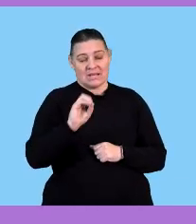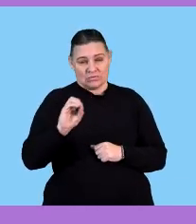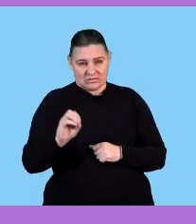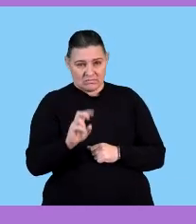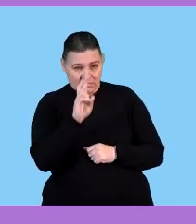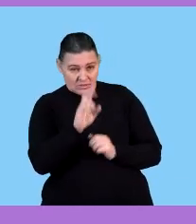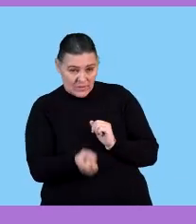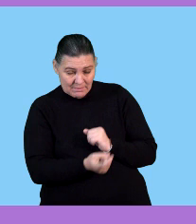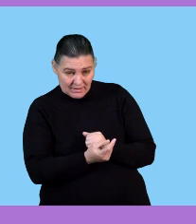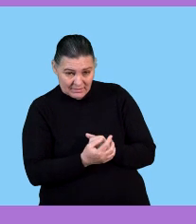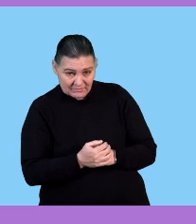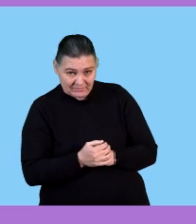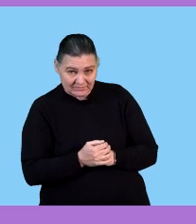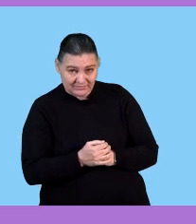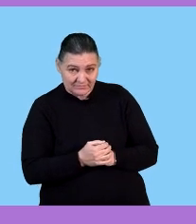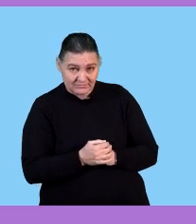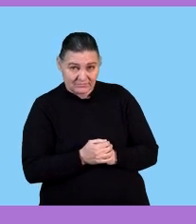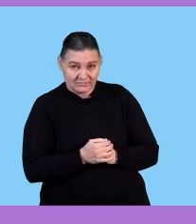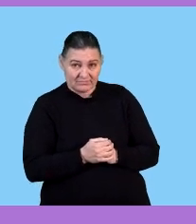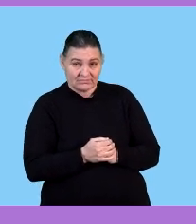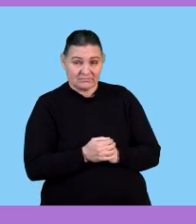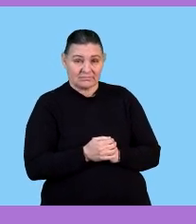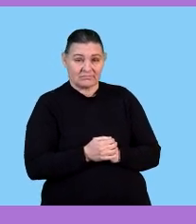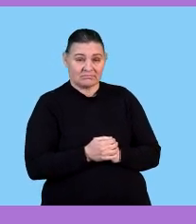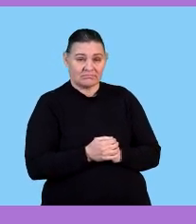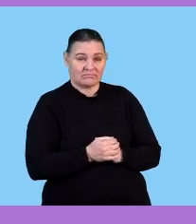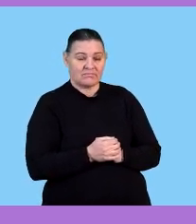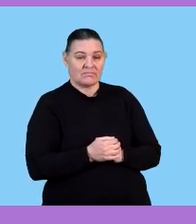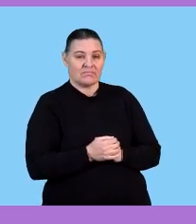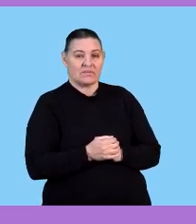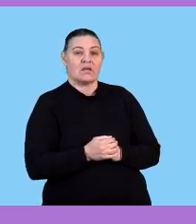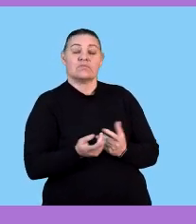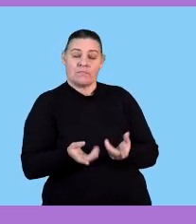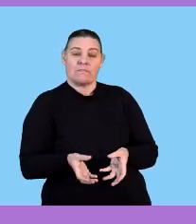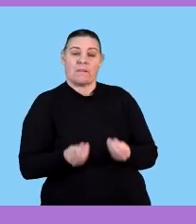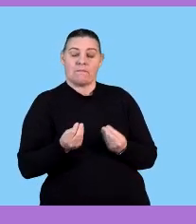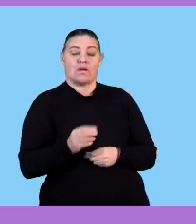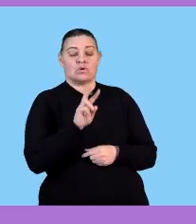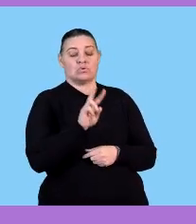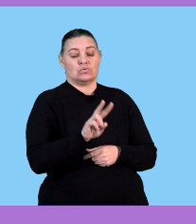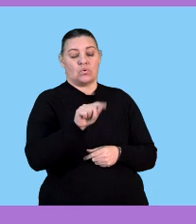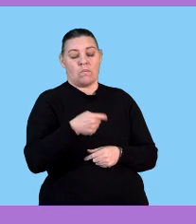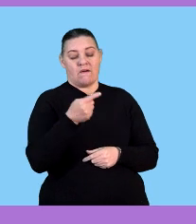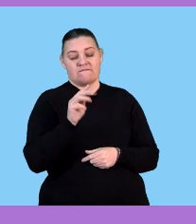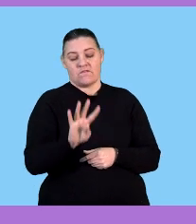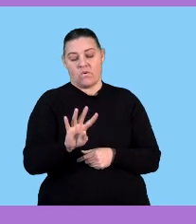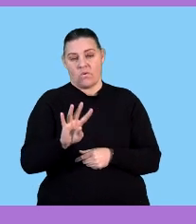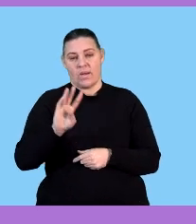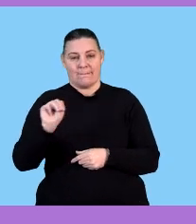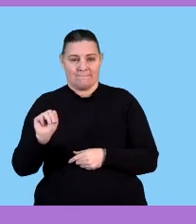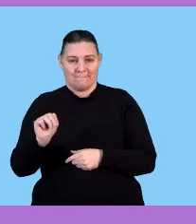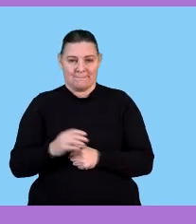100. Do you see what's happening? All the time we're converting. All right, good practice. and that gives me